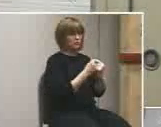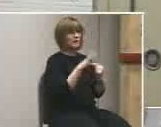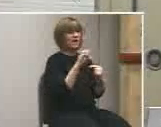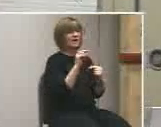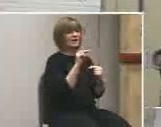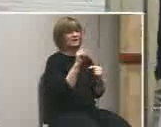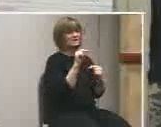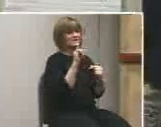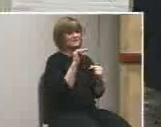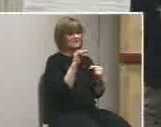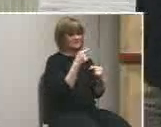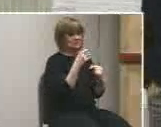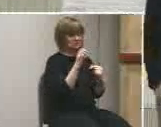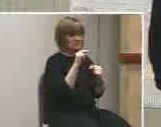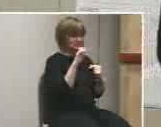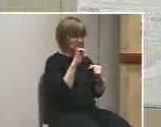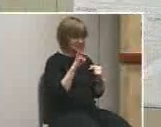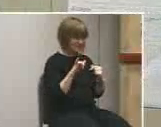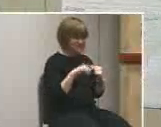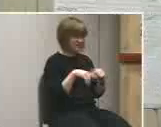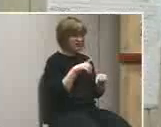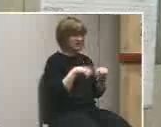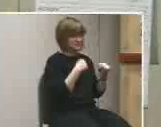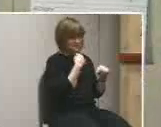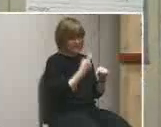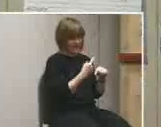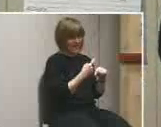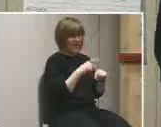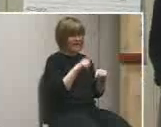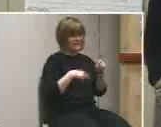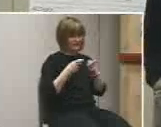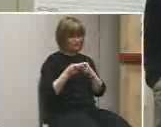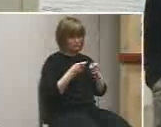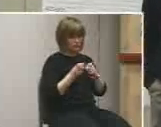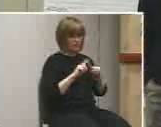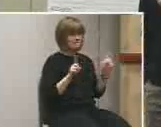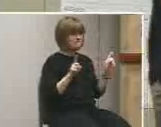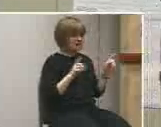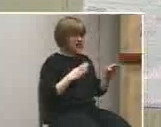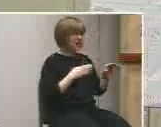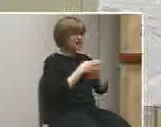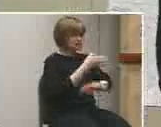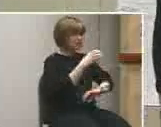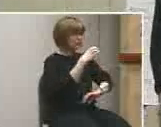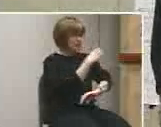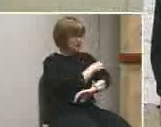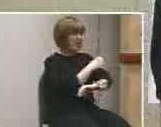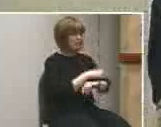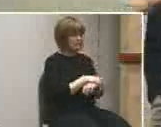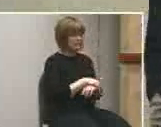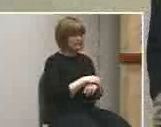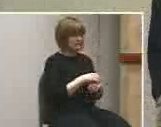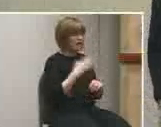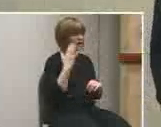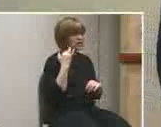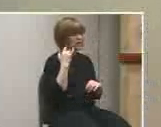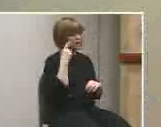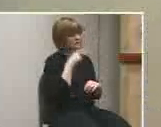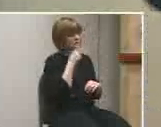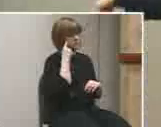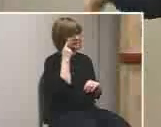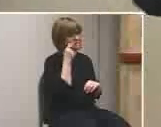we say, I can't control it, but I can overpower it. So what I'm going to do is, why do you think these guys